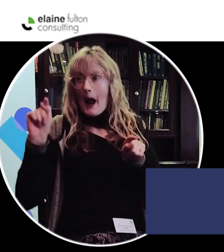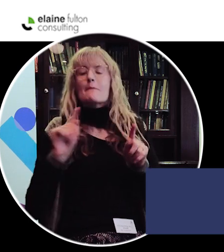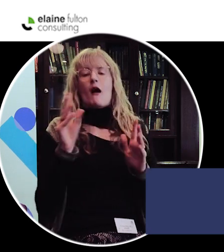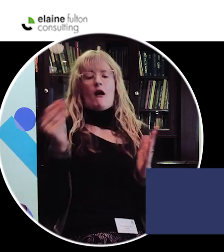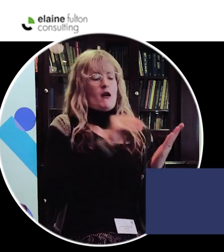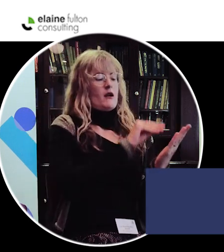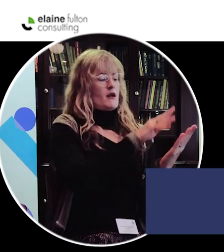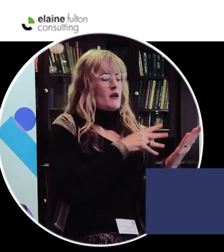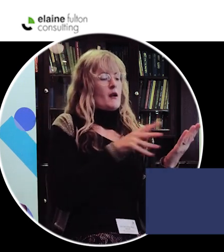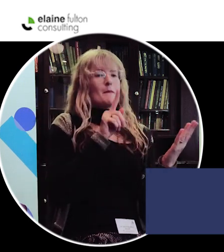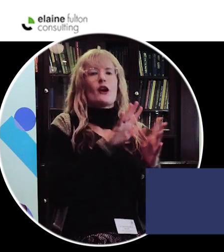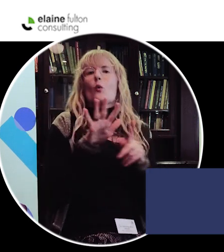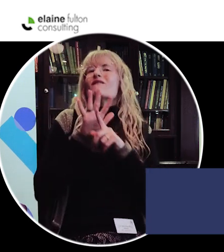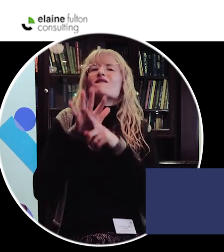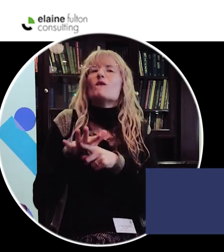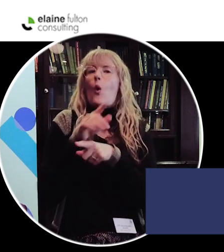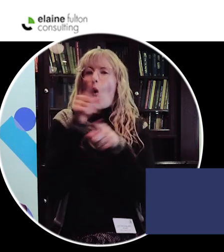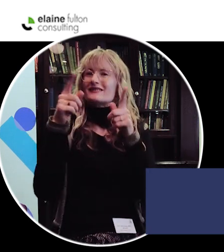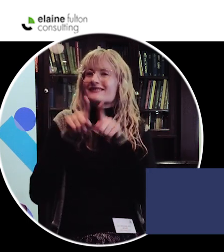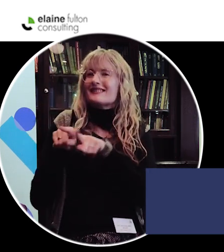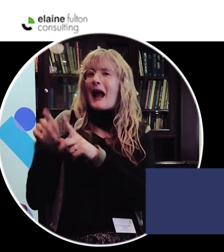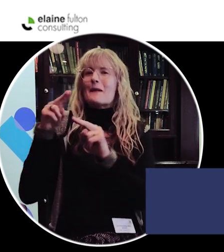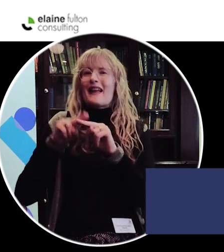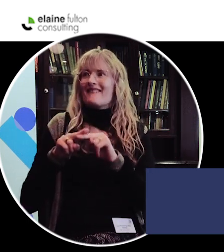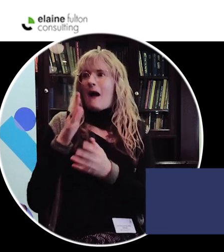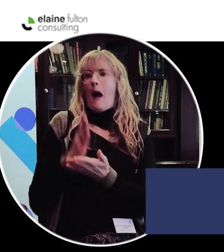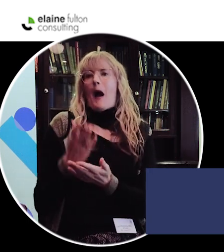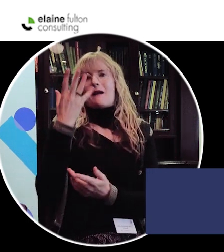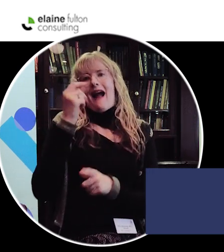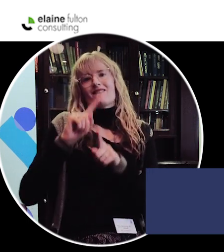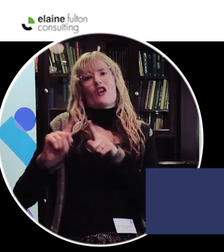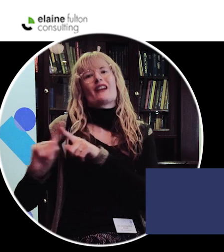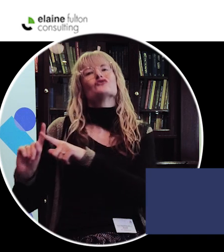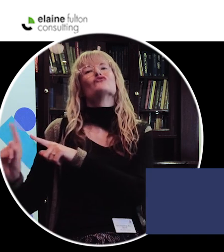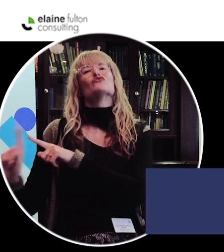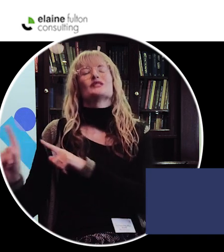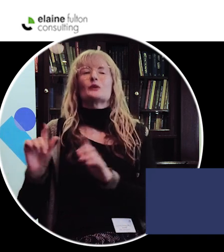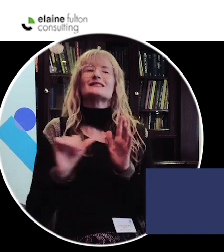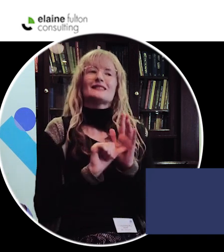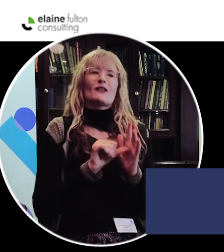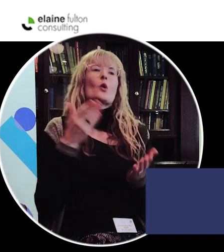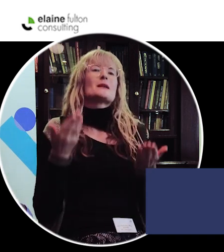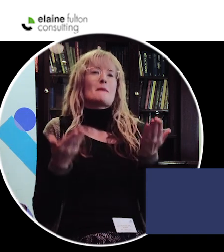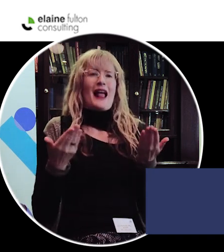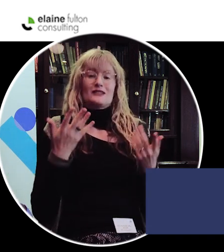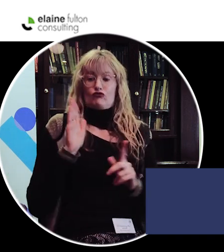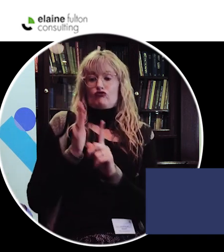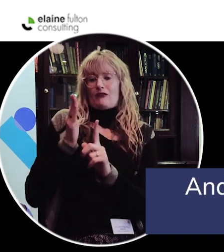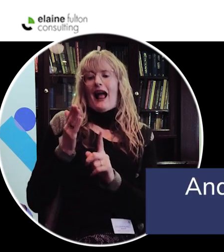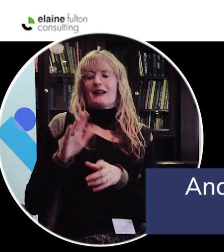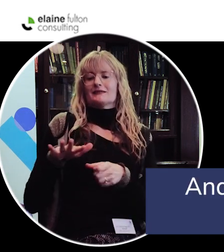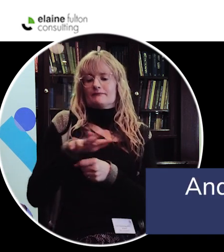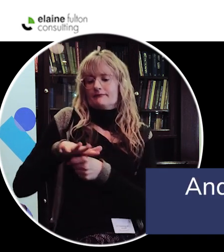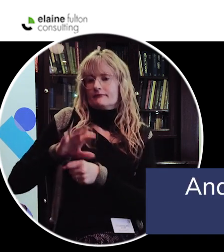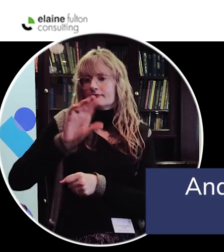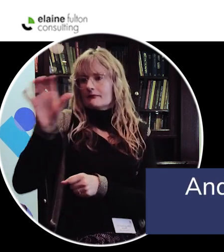drive a consistent approach where it doesn't make sense. So again, a tricky balance, but that's what we're working towards. And